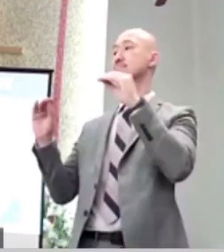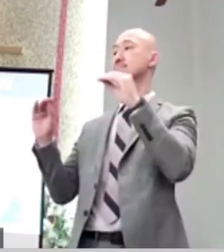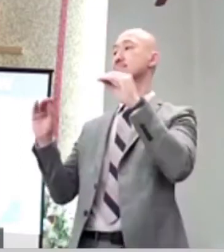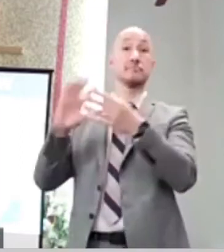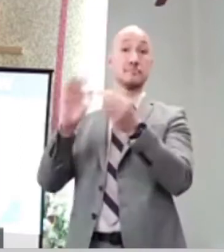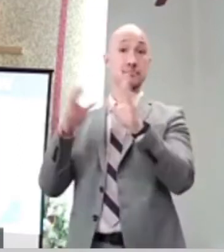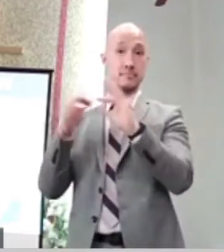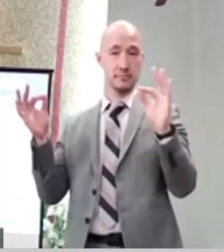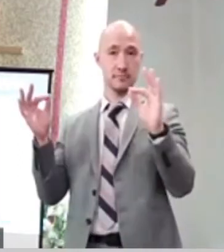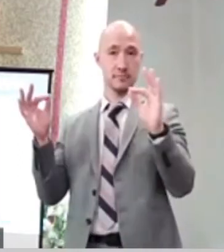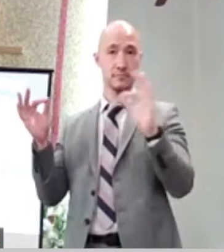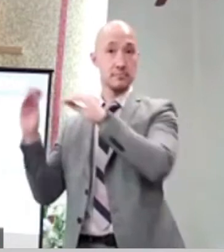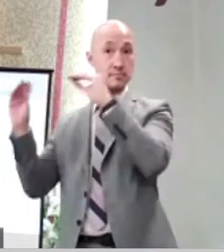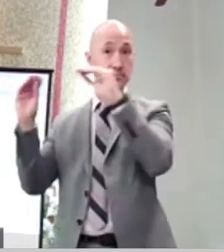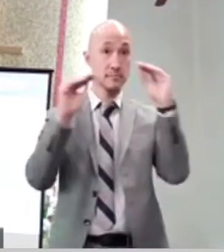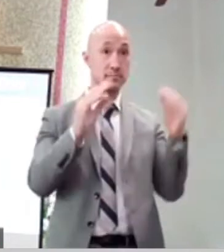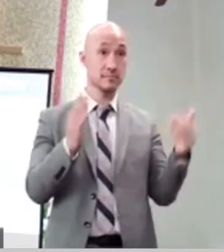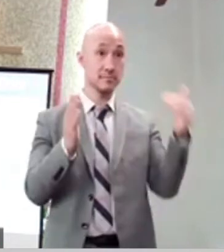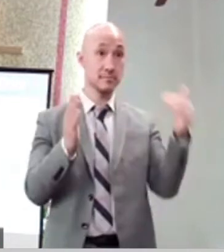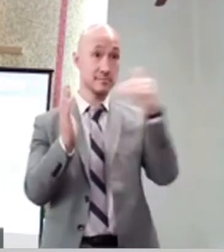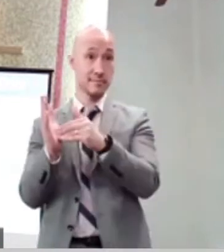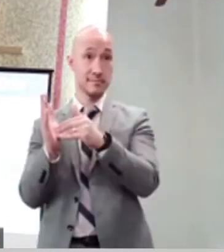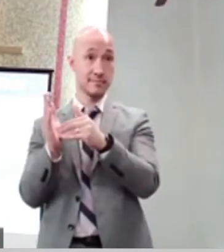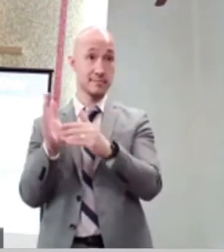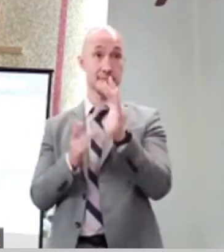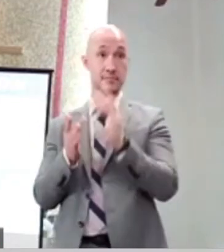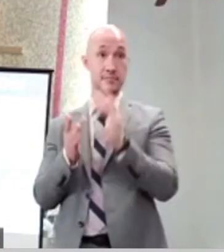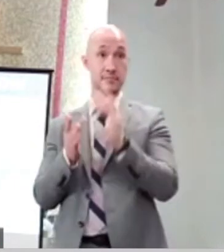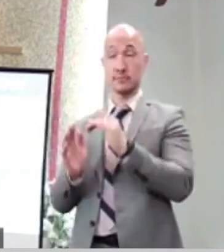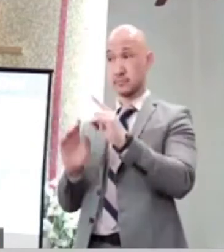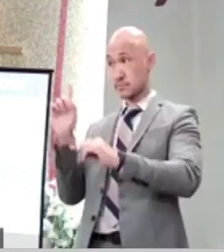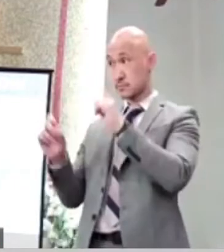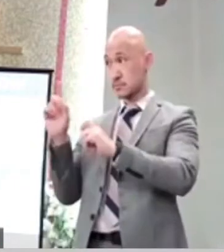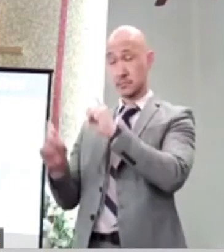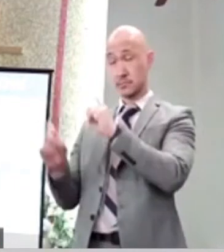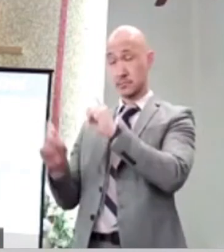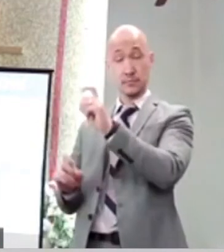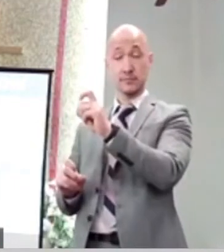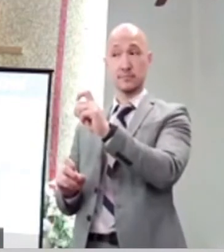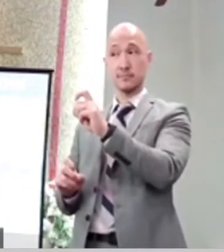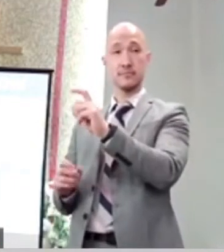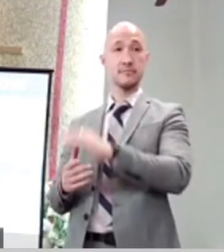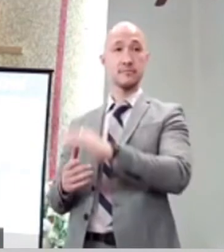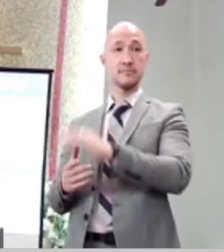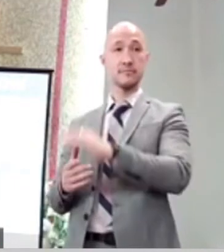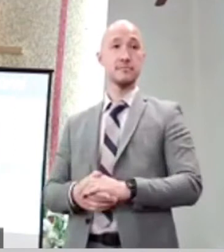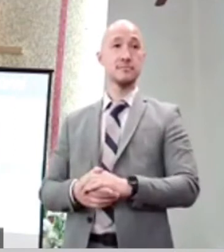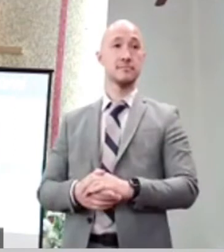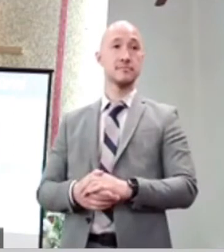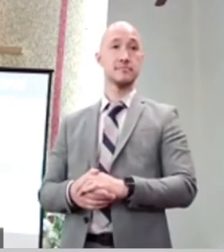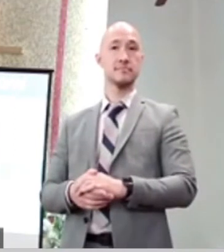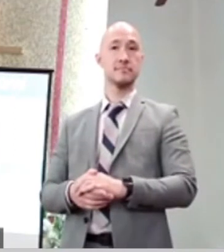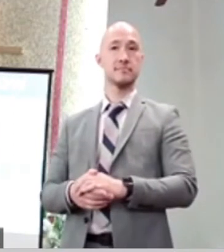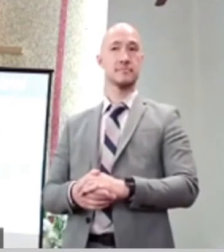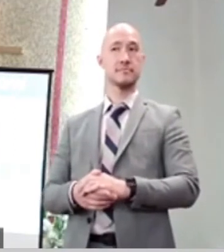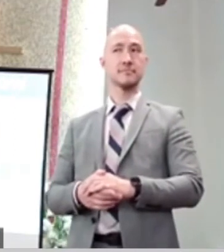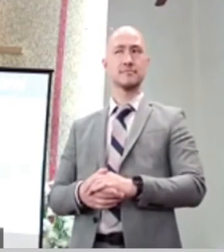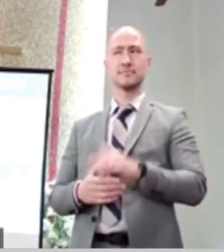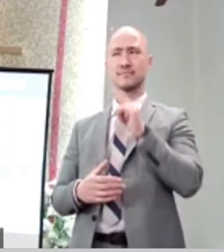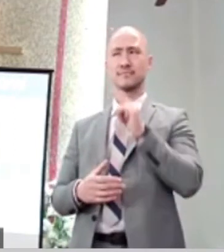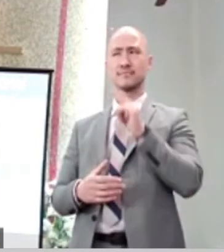us a comparison. The first thing he asked them is, can you force wedding guests to